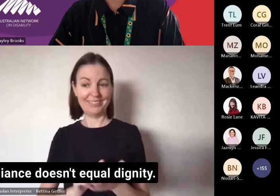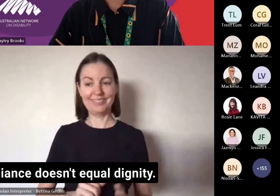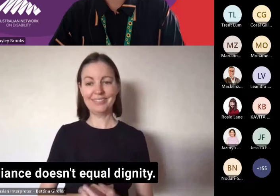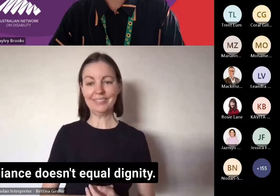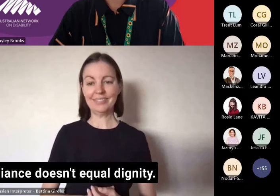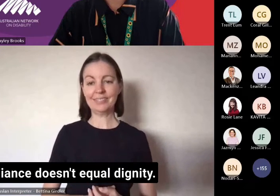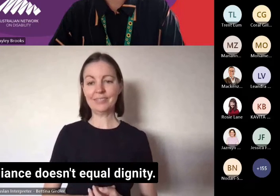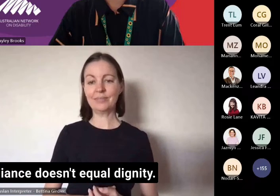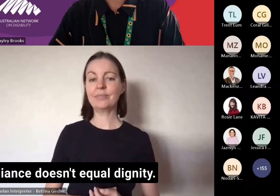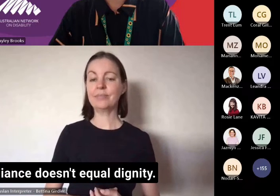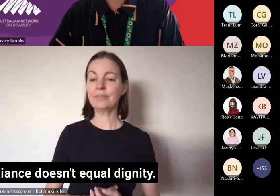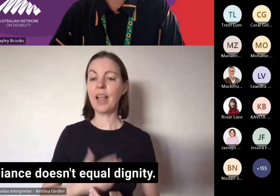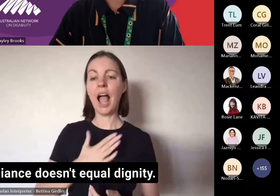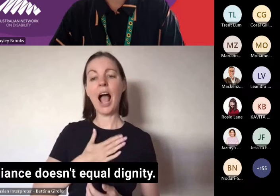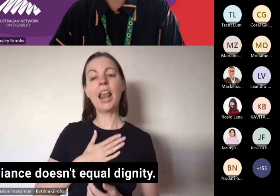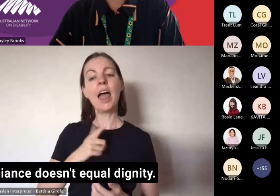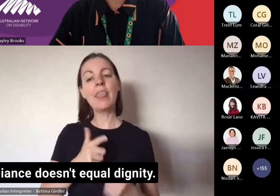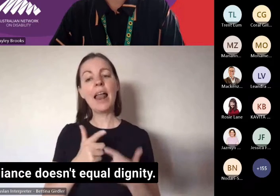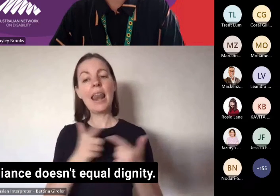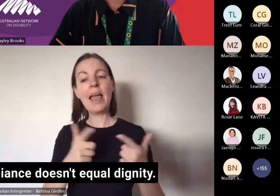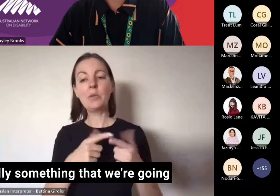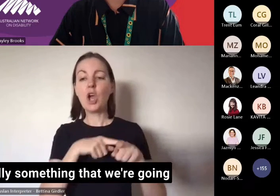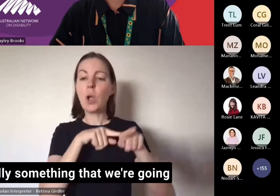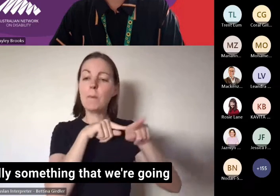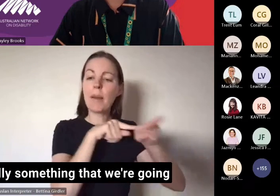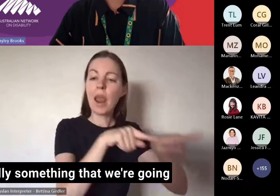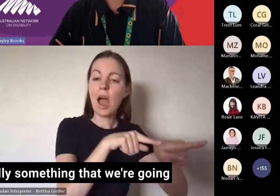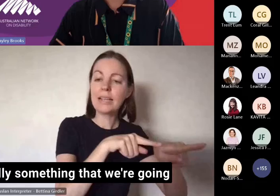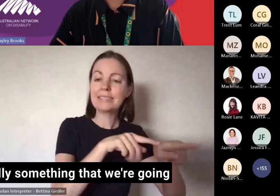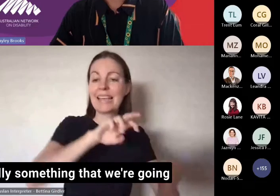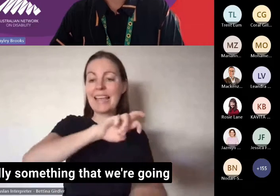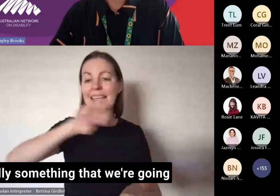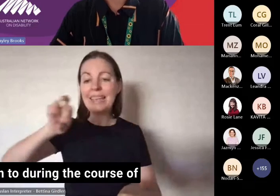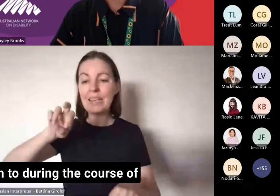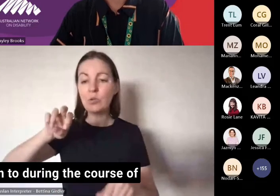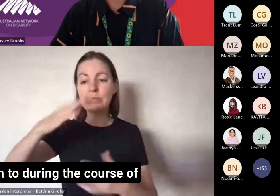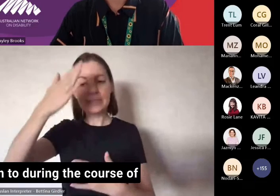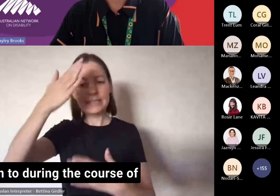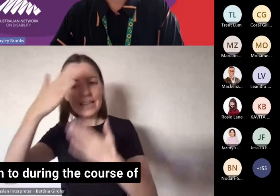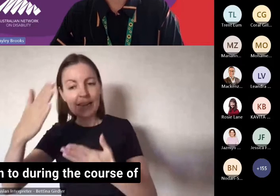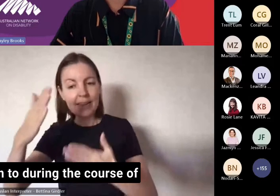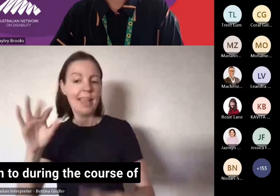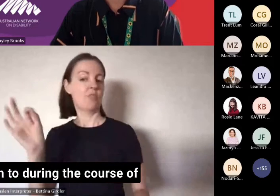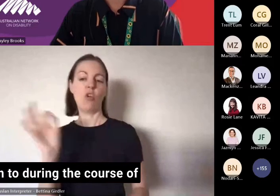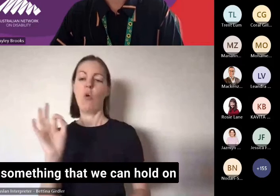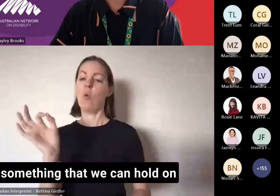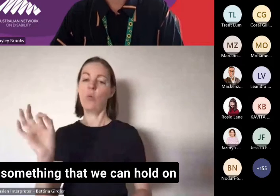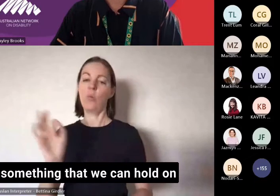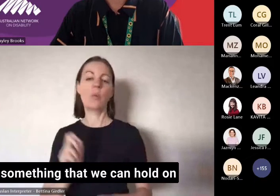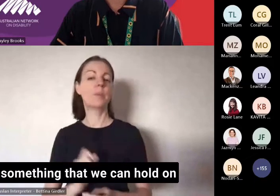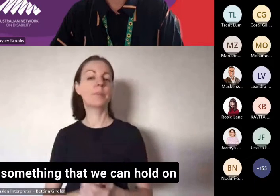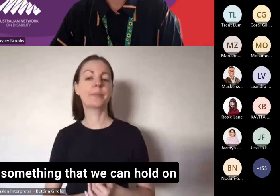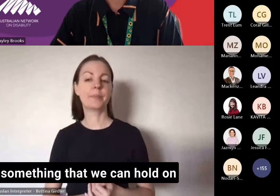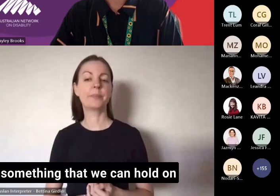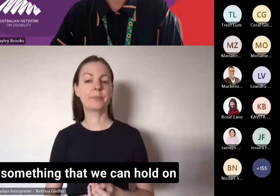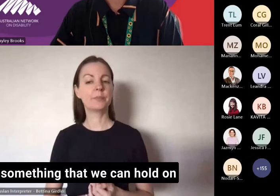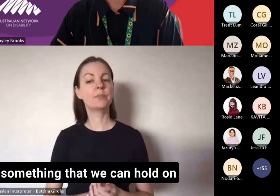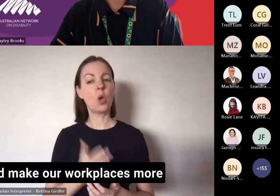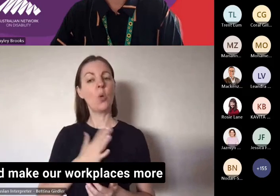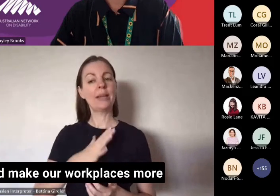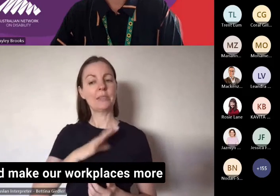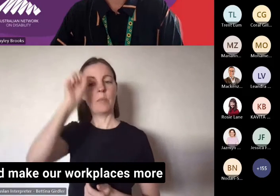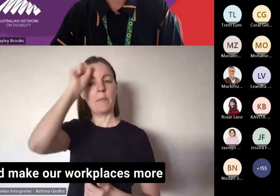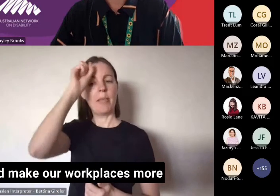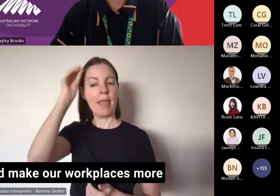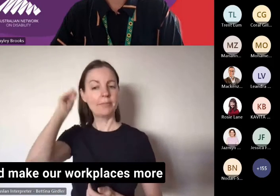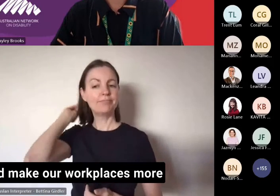like the language of compliance doesn't equal dignity. And I think that's really something that we're going to be holding on to during the course of this conversation, and something that we can hold on